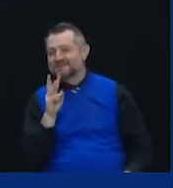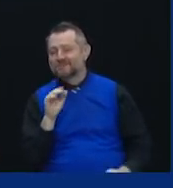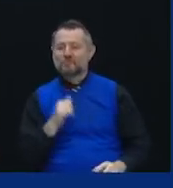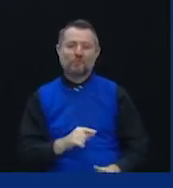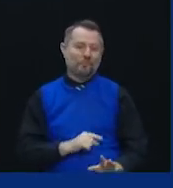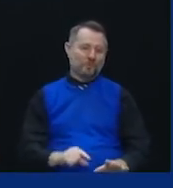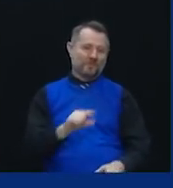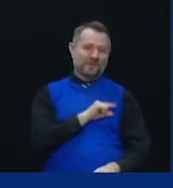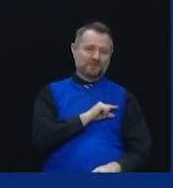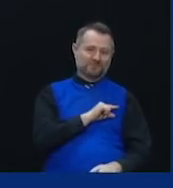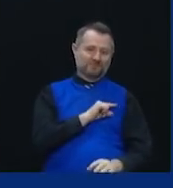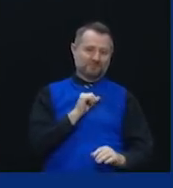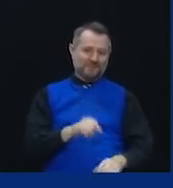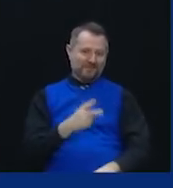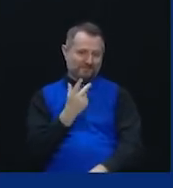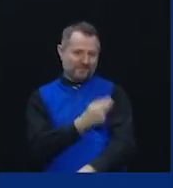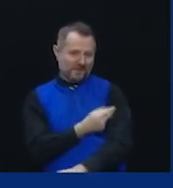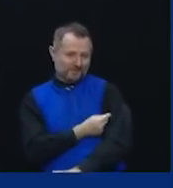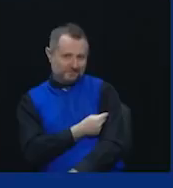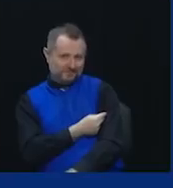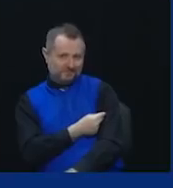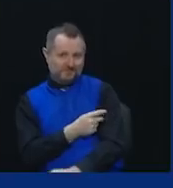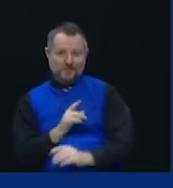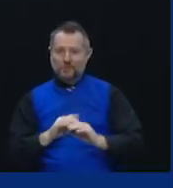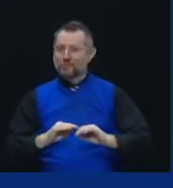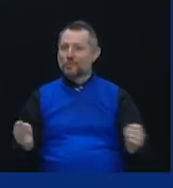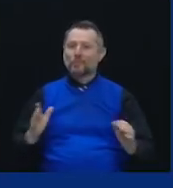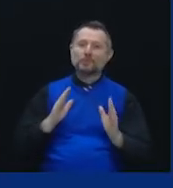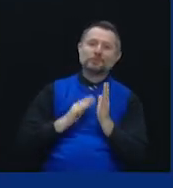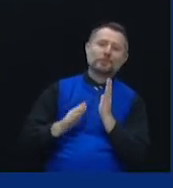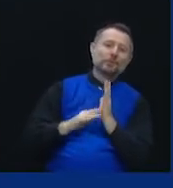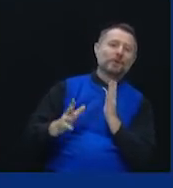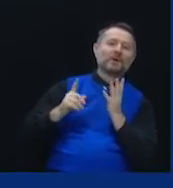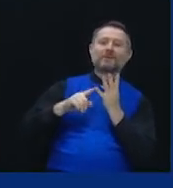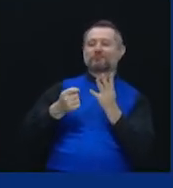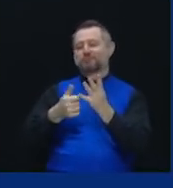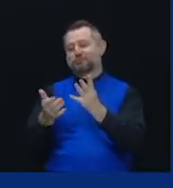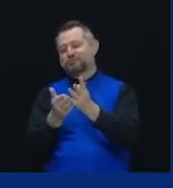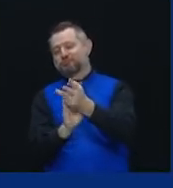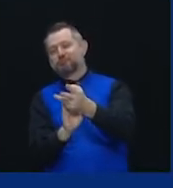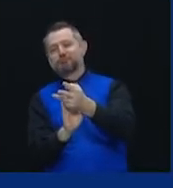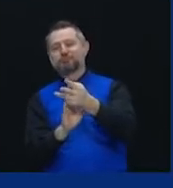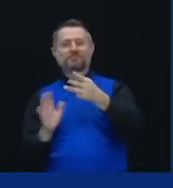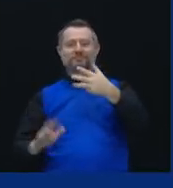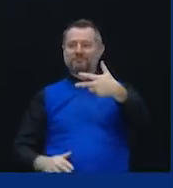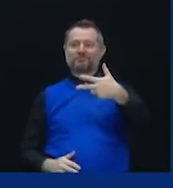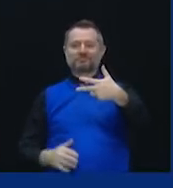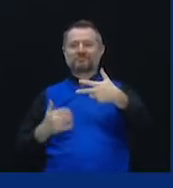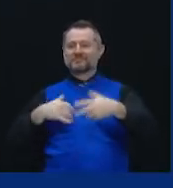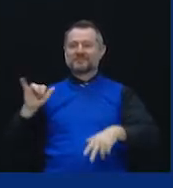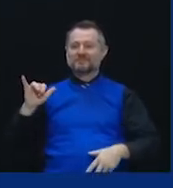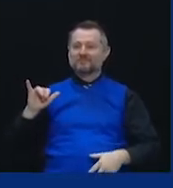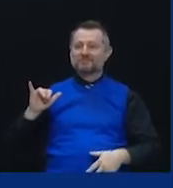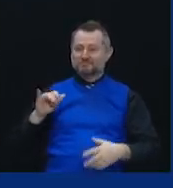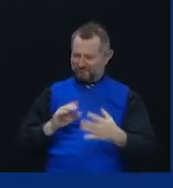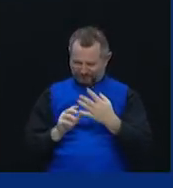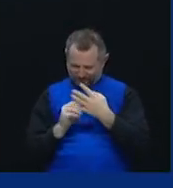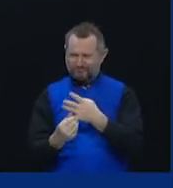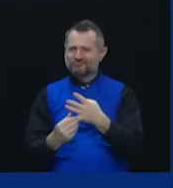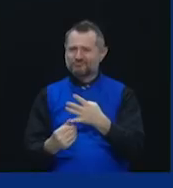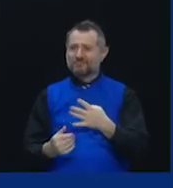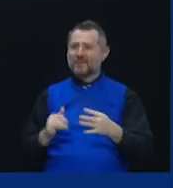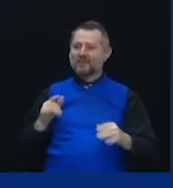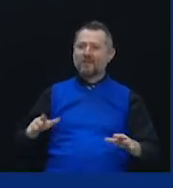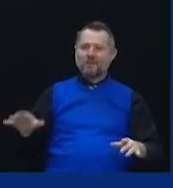the vaccine. There is no excuse, no excuse, not to go online, make a phone